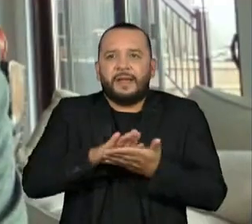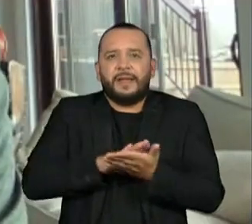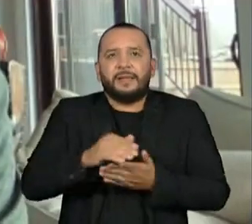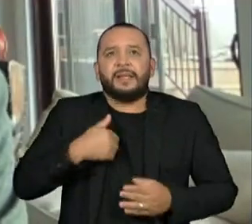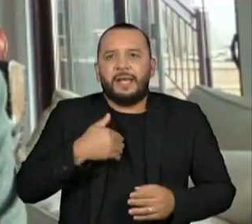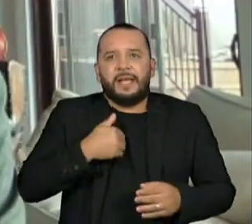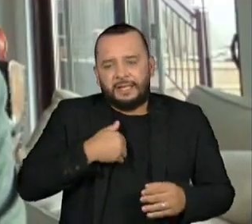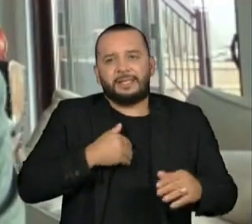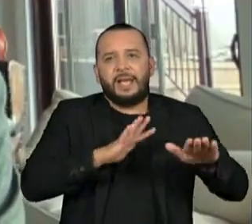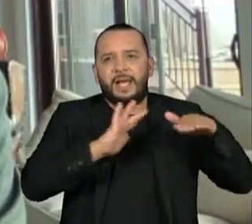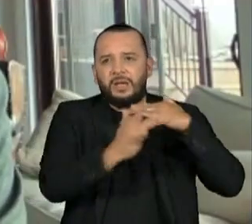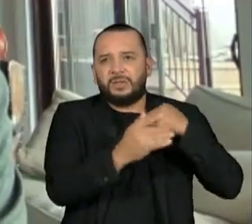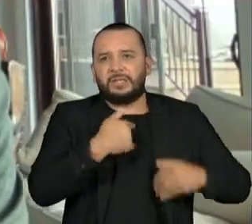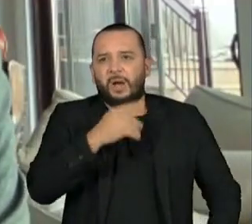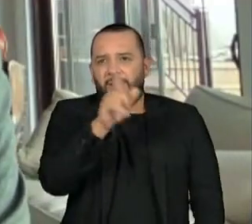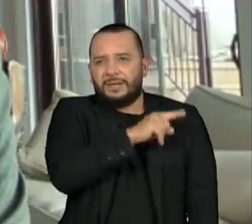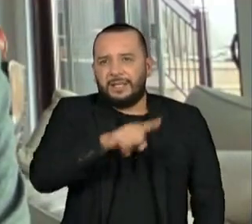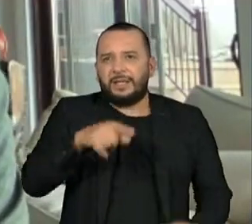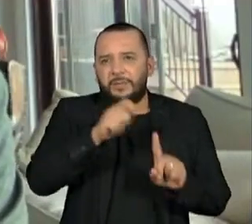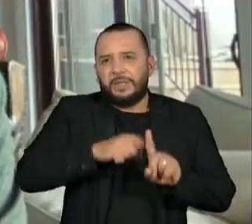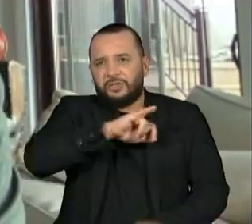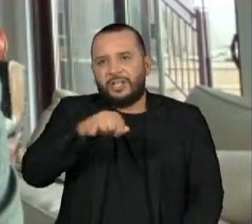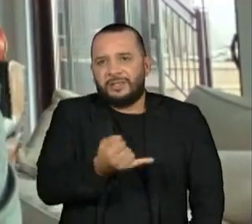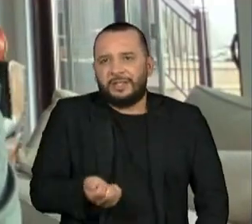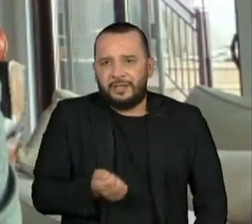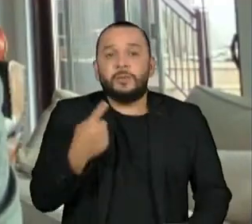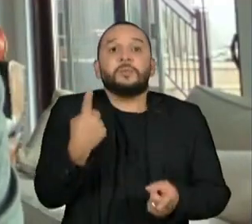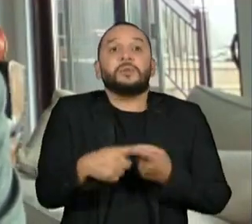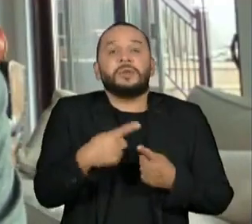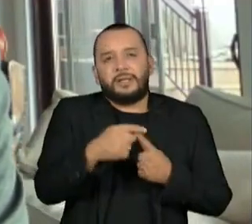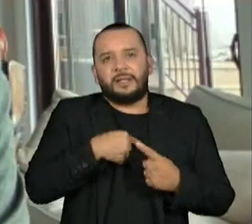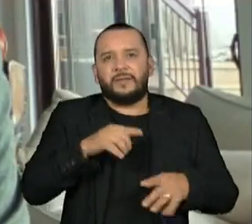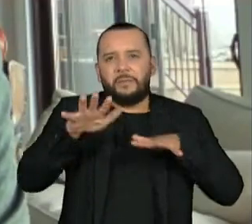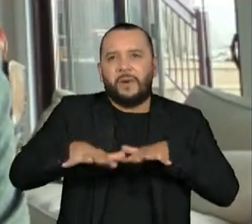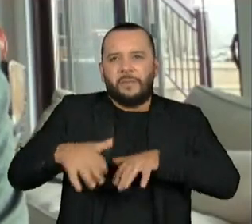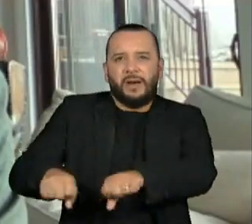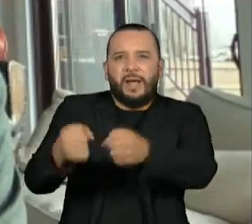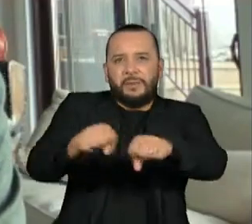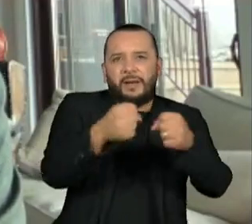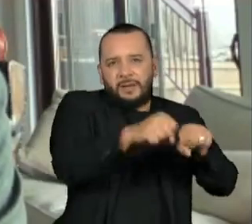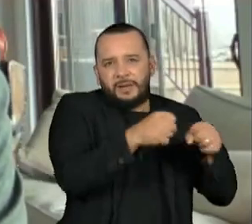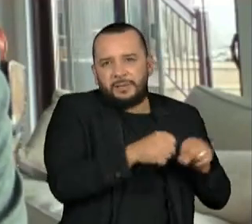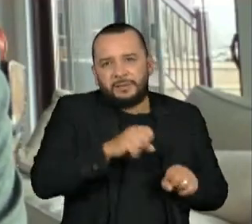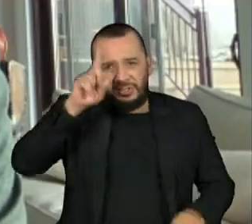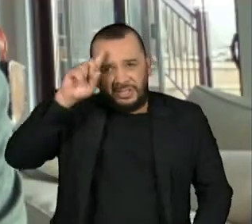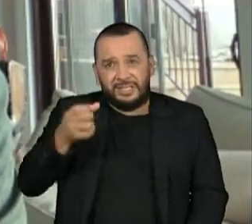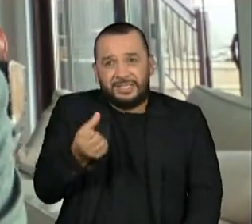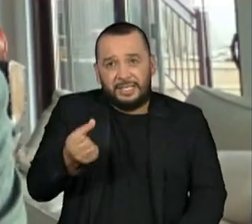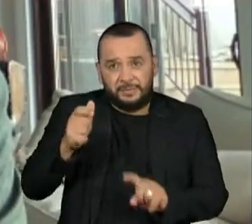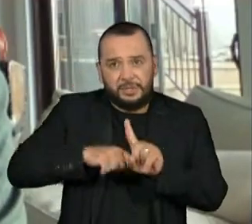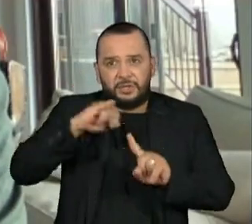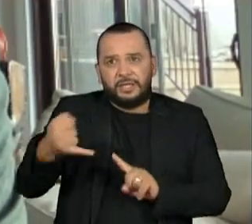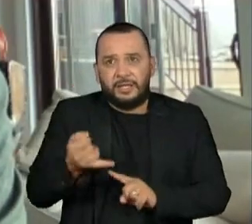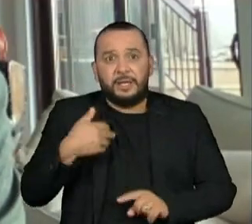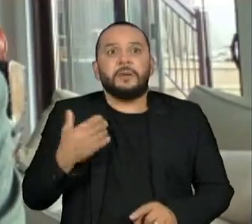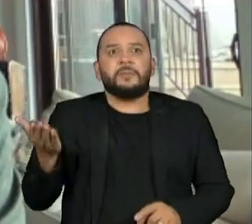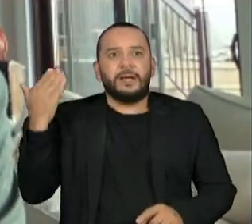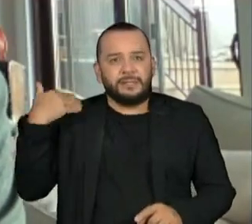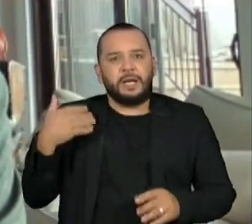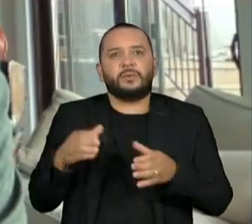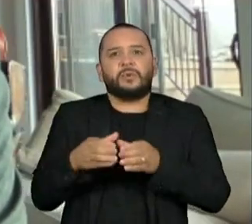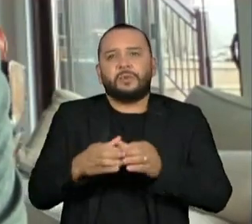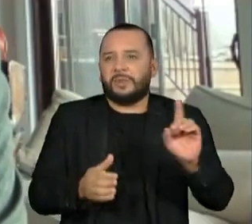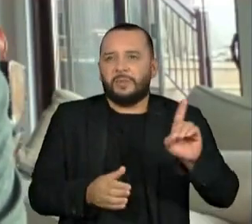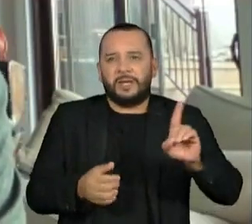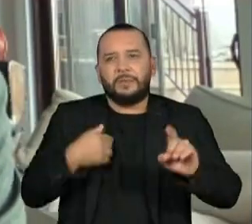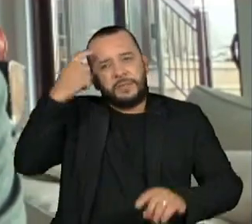social media back in January after the January the 6th invasion of the Capitol. At the time, Democrats thought that was great and